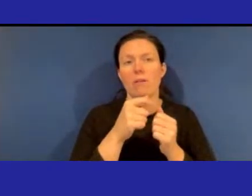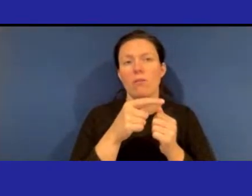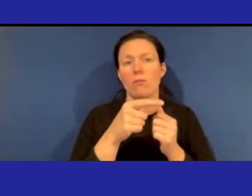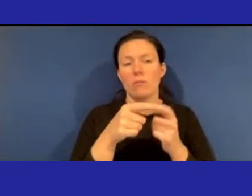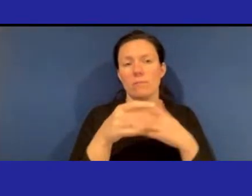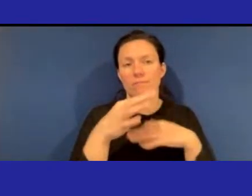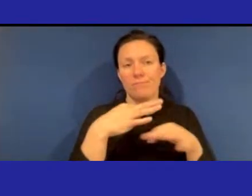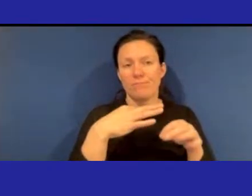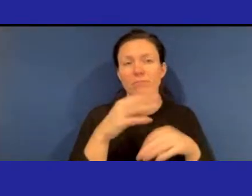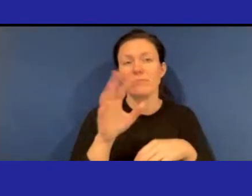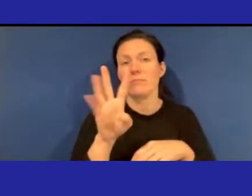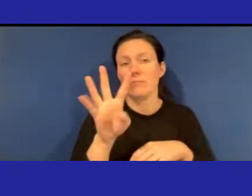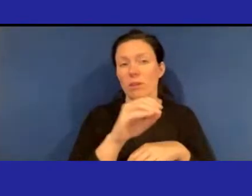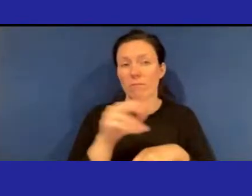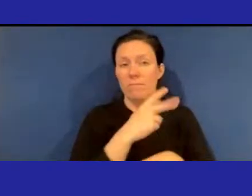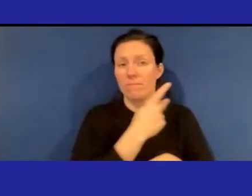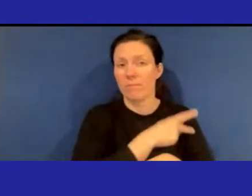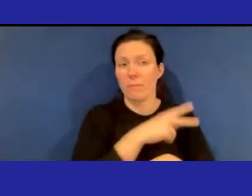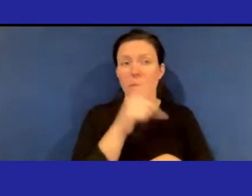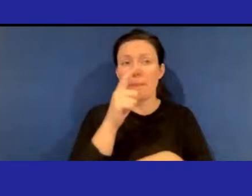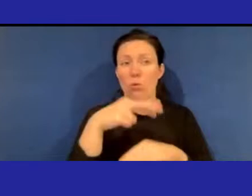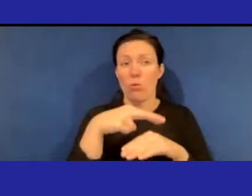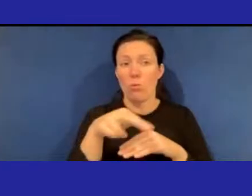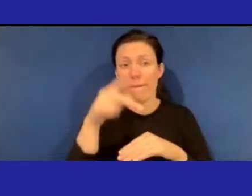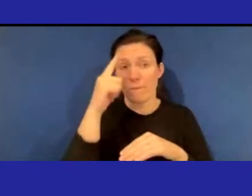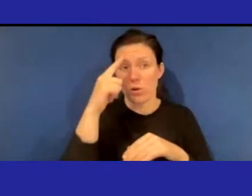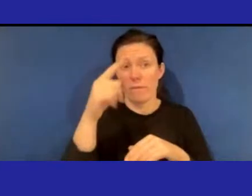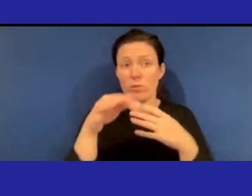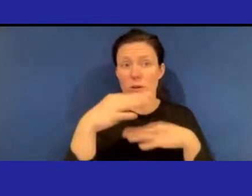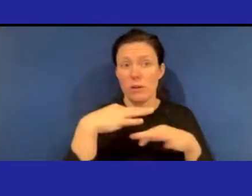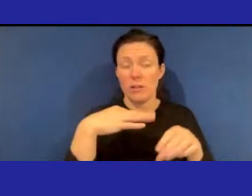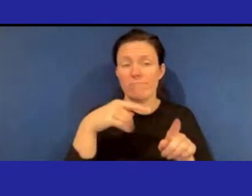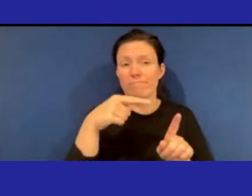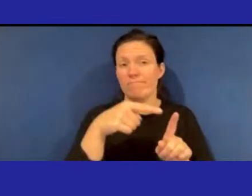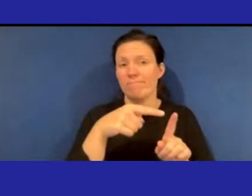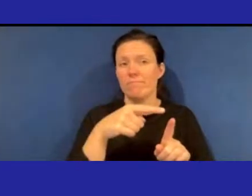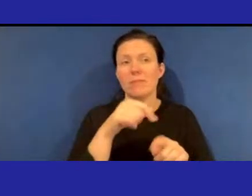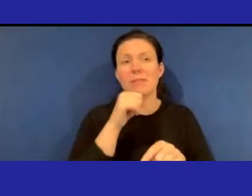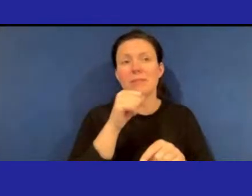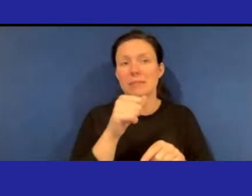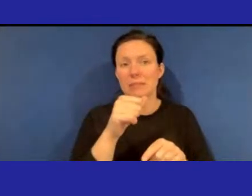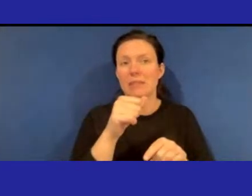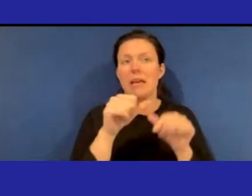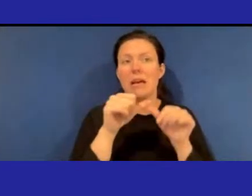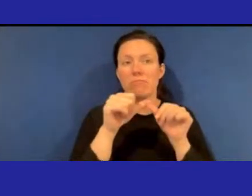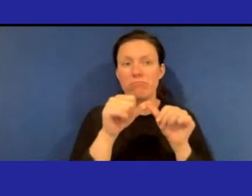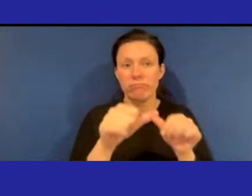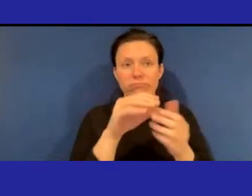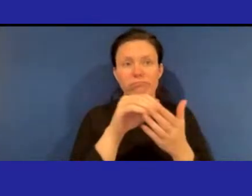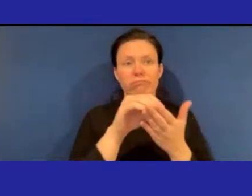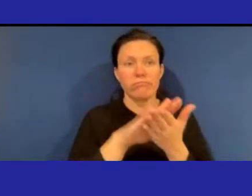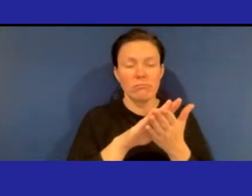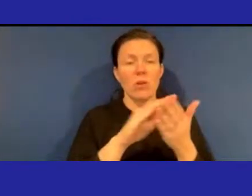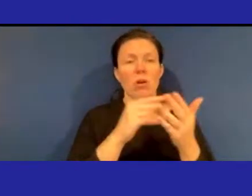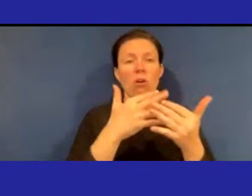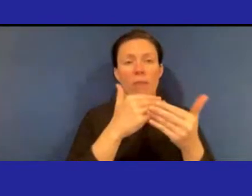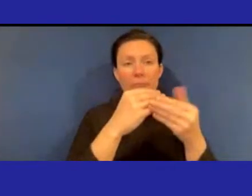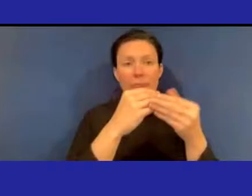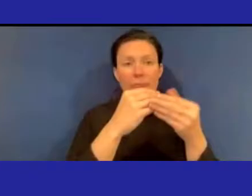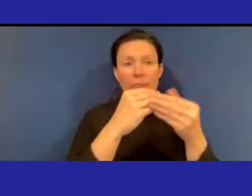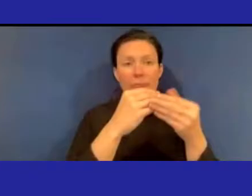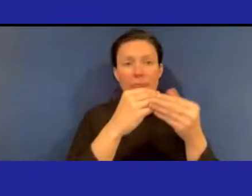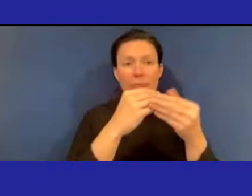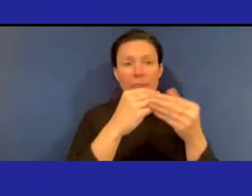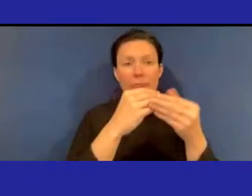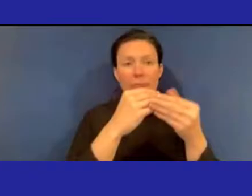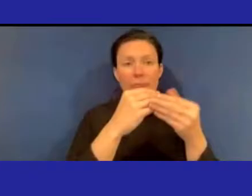patients who were referred for transplant did not progress to getting on the wait list. And a lot of that was because of incomplete workups,